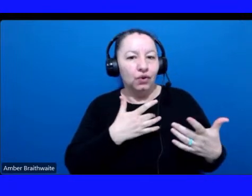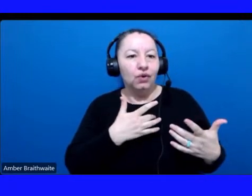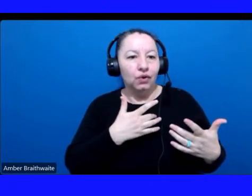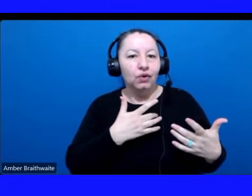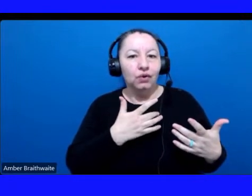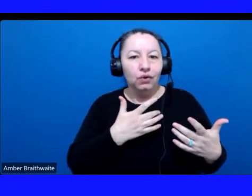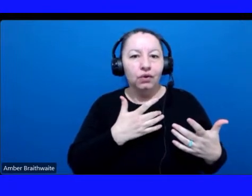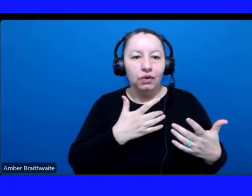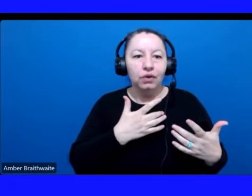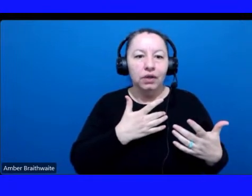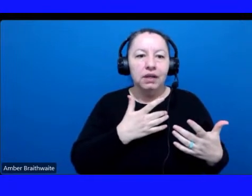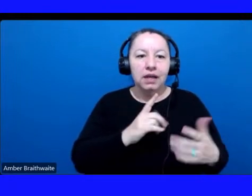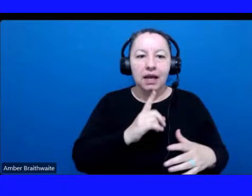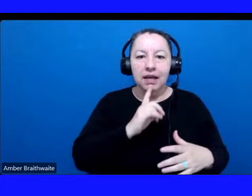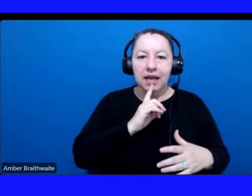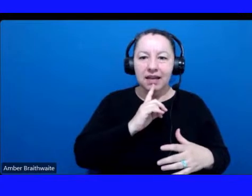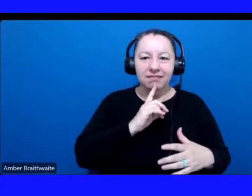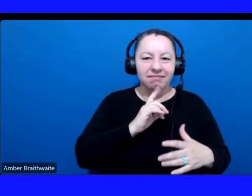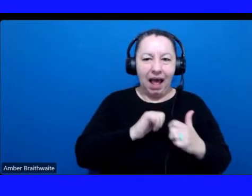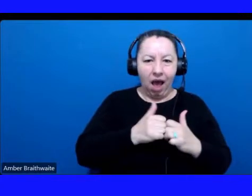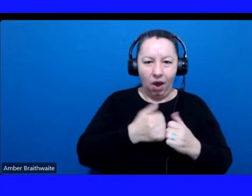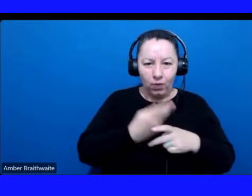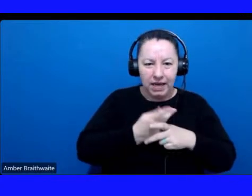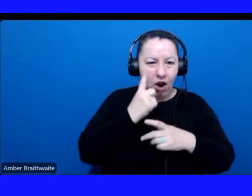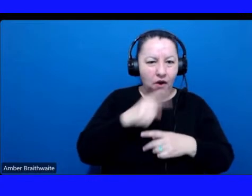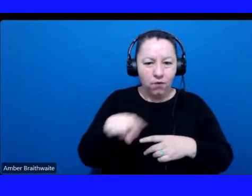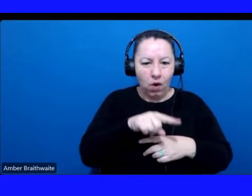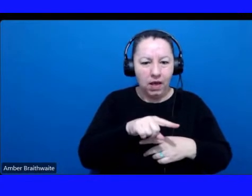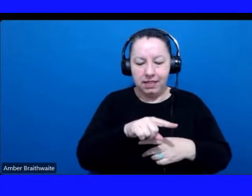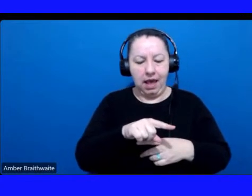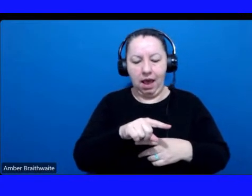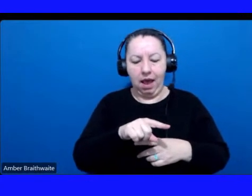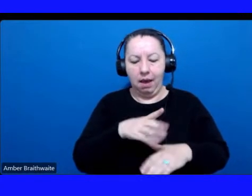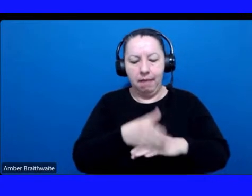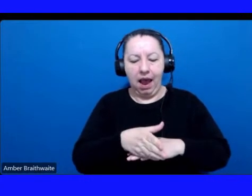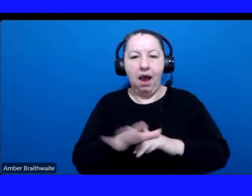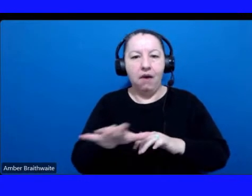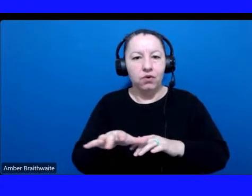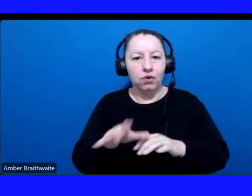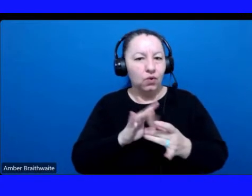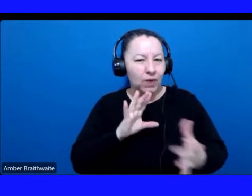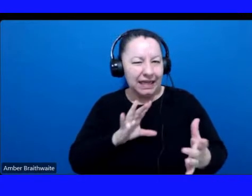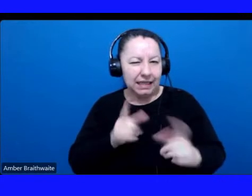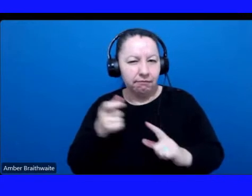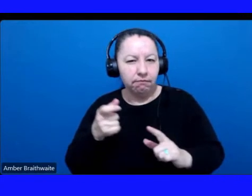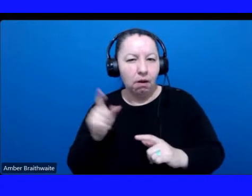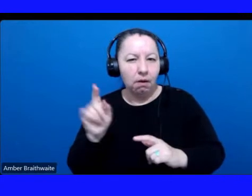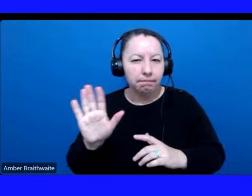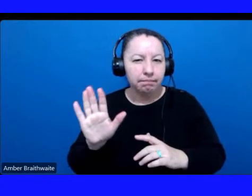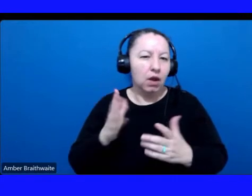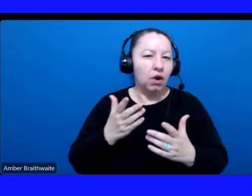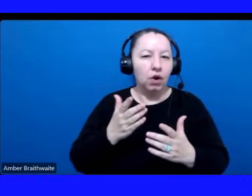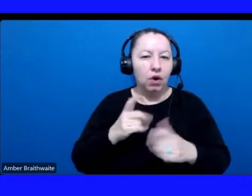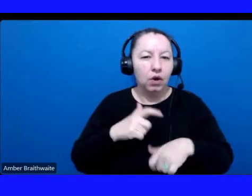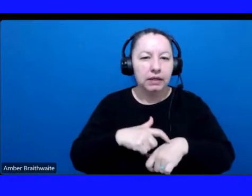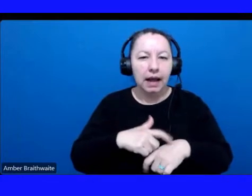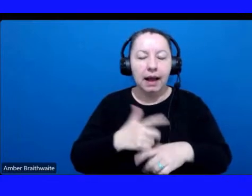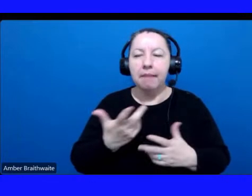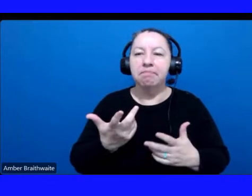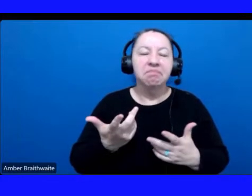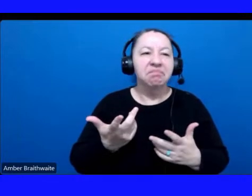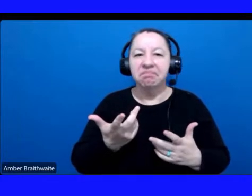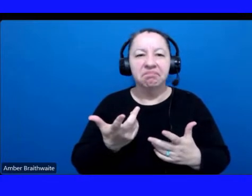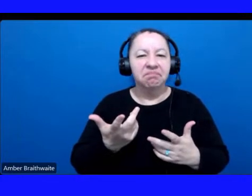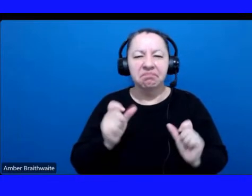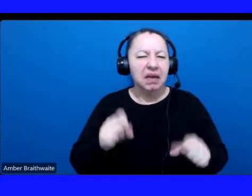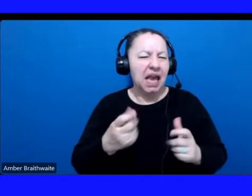environment, and they are experiencing tremendous instability as they transition from a carceral setting back to the community. It's one of the